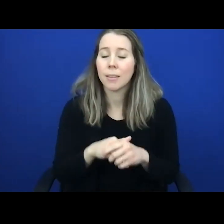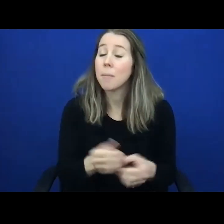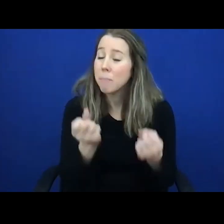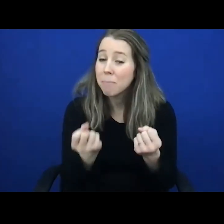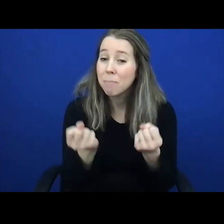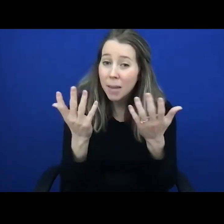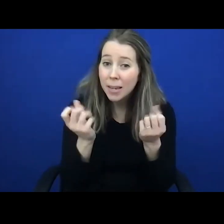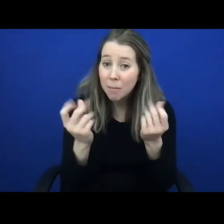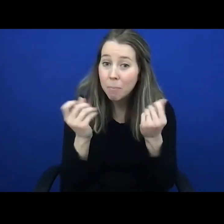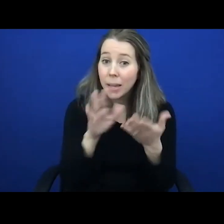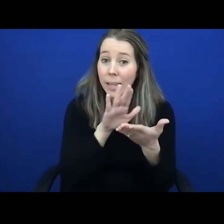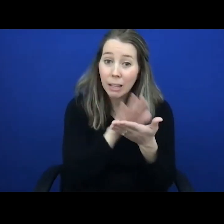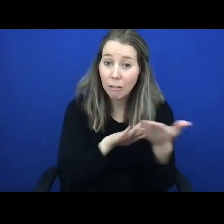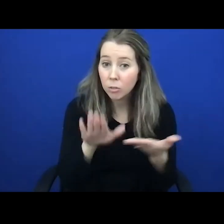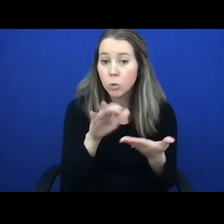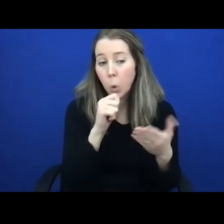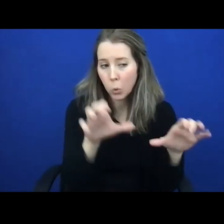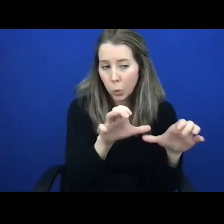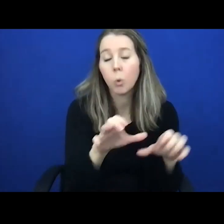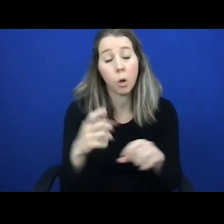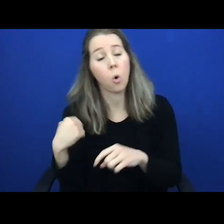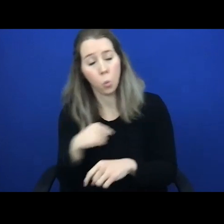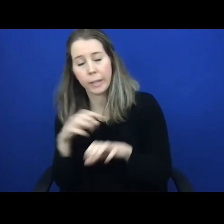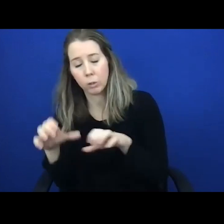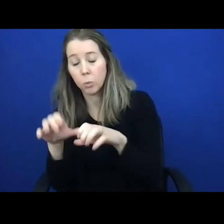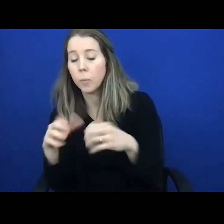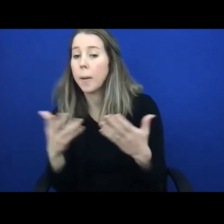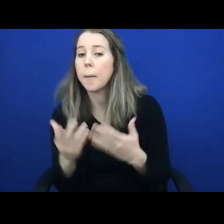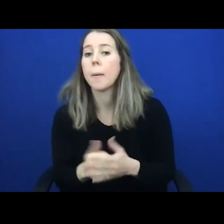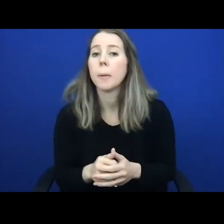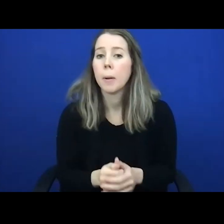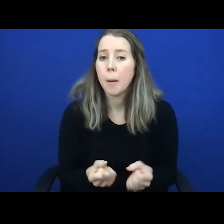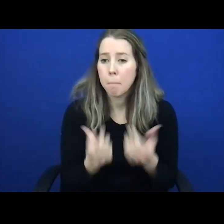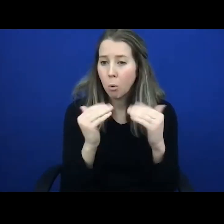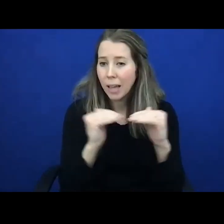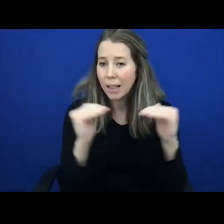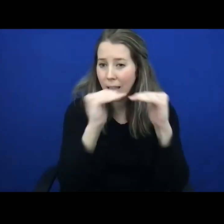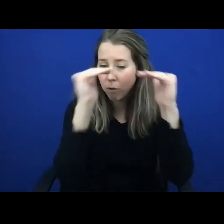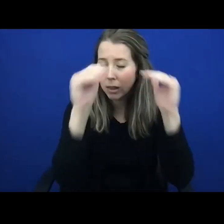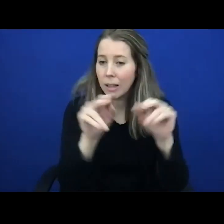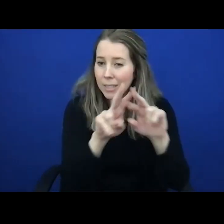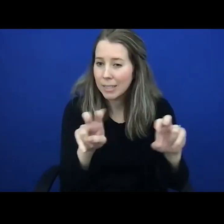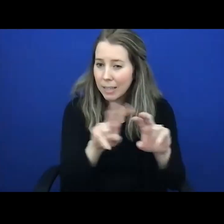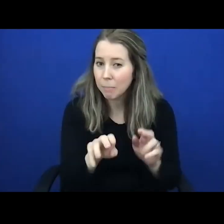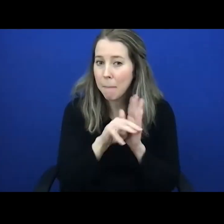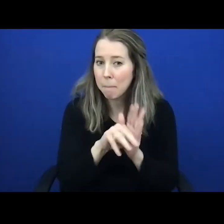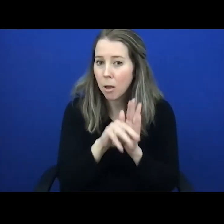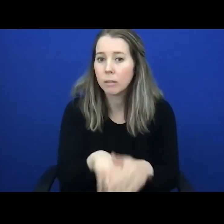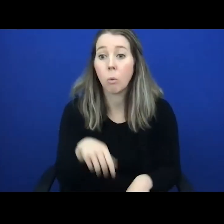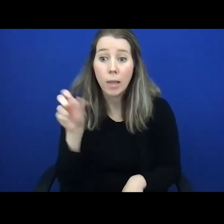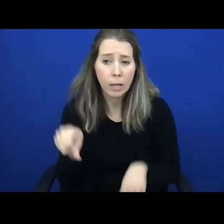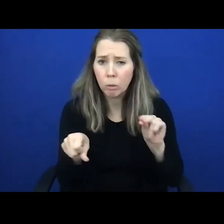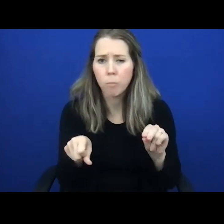many institutions don't do, but we do, is we have a multi-level assessment model. So it's not yes or